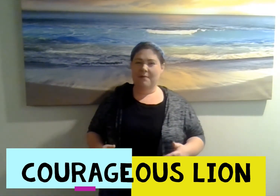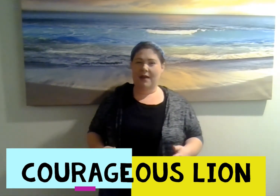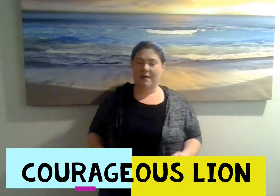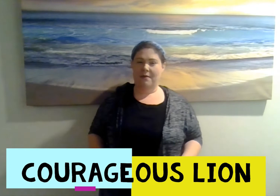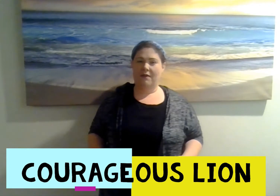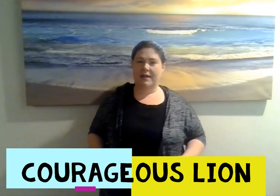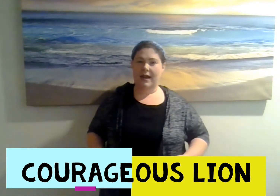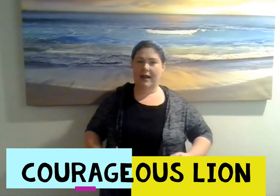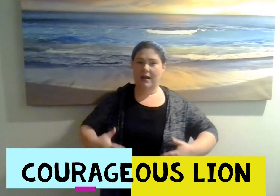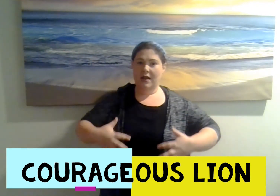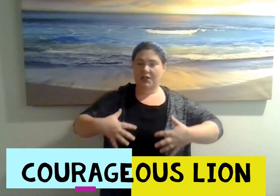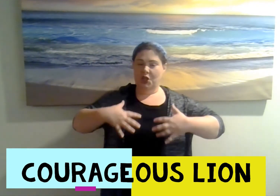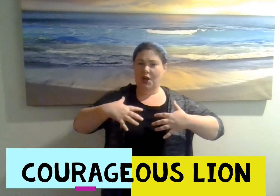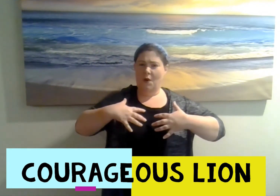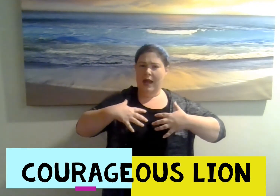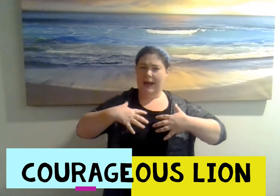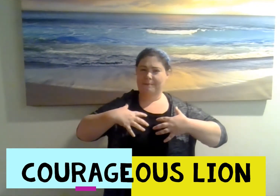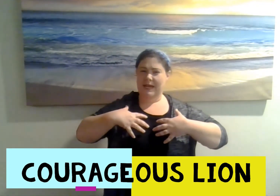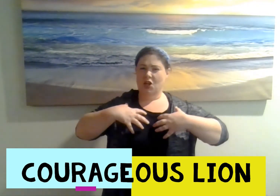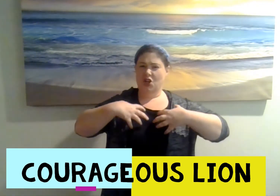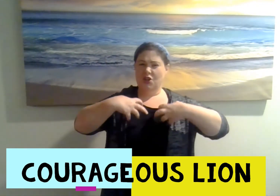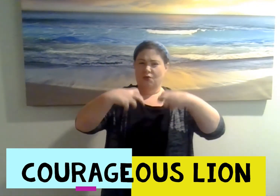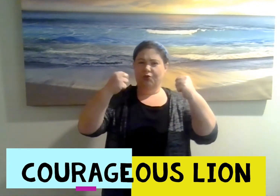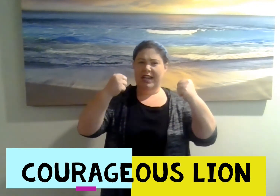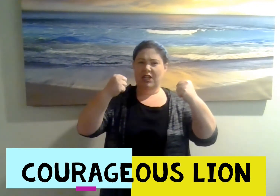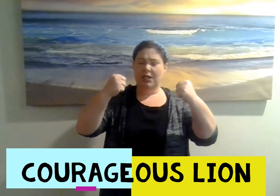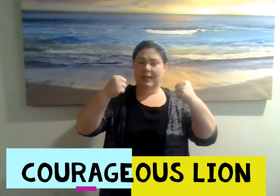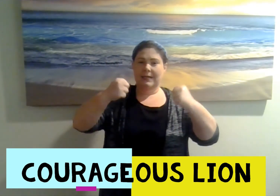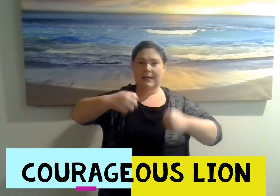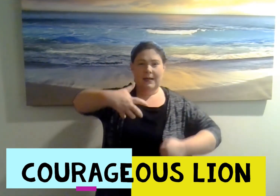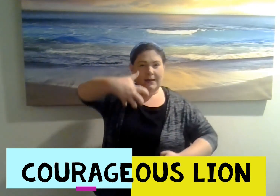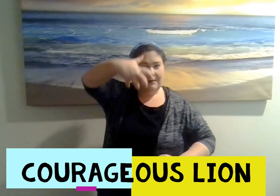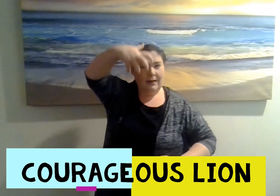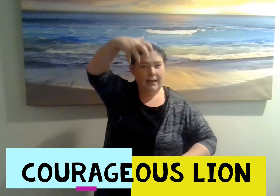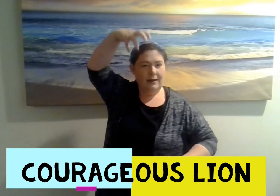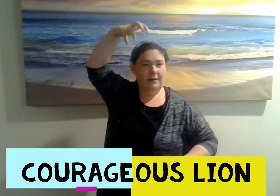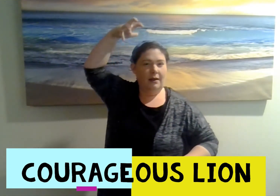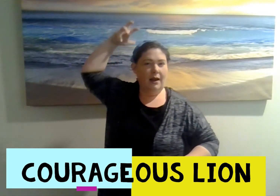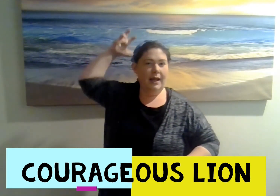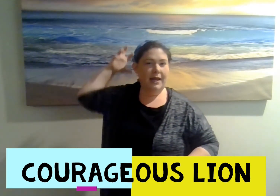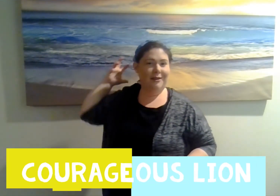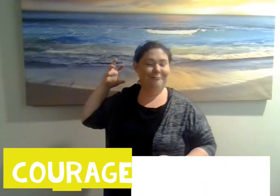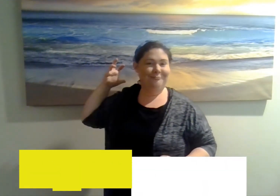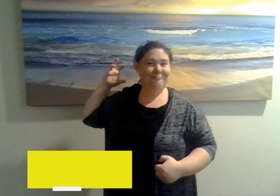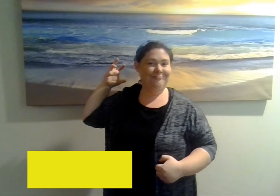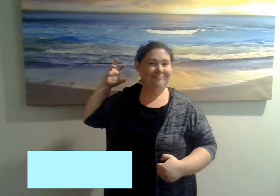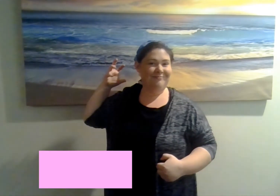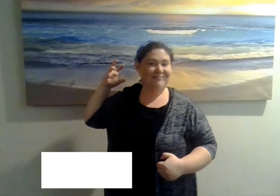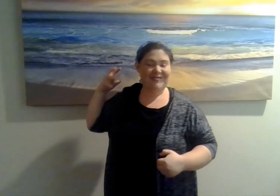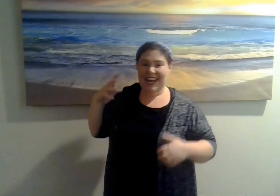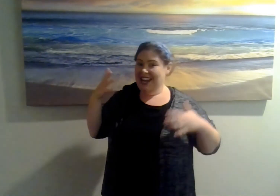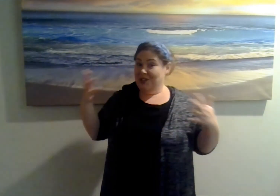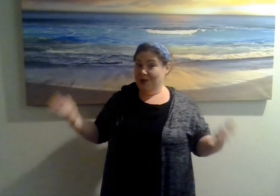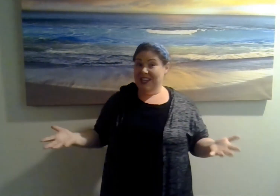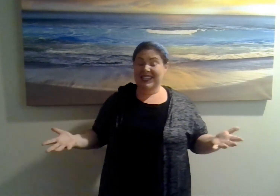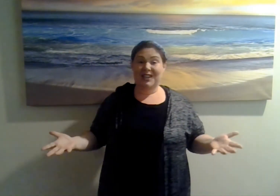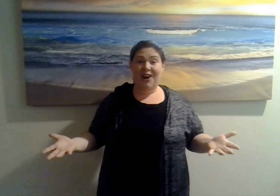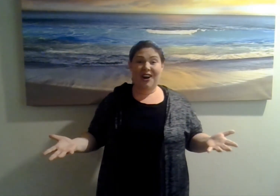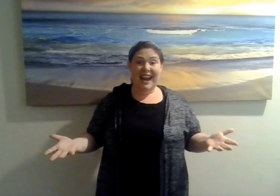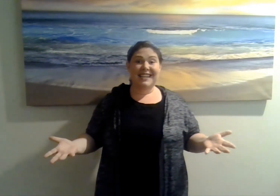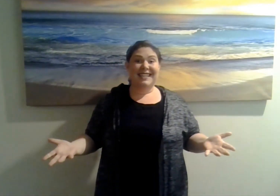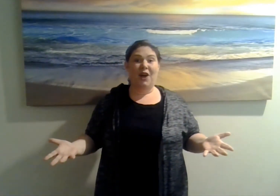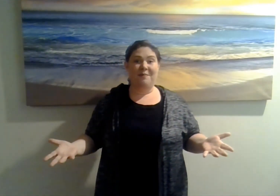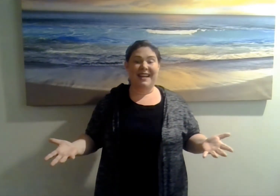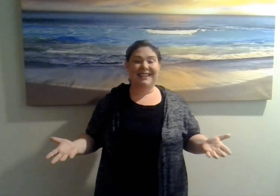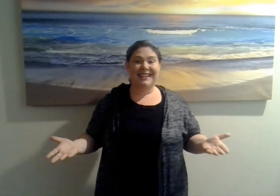I remind them every day to go and be courageous like a lion. So this is